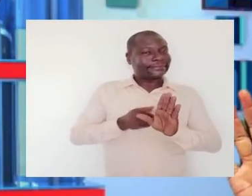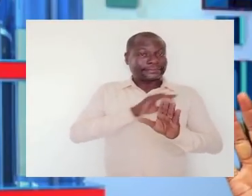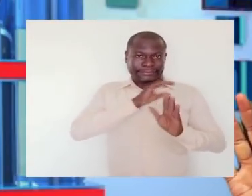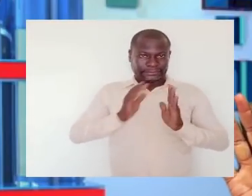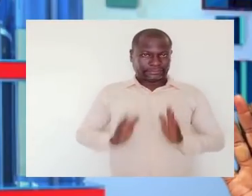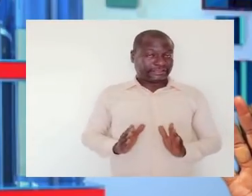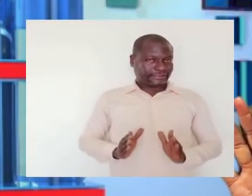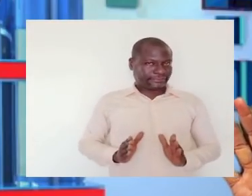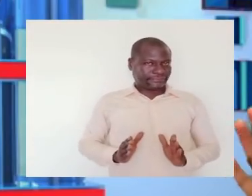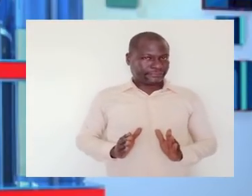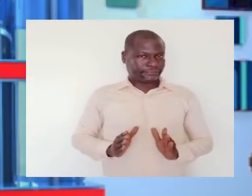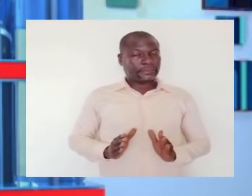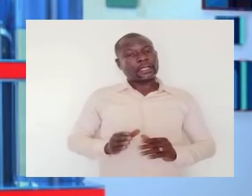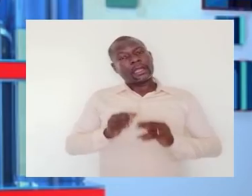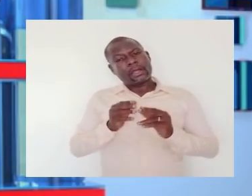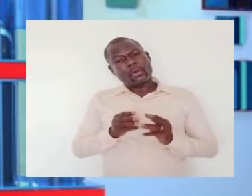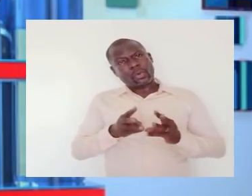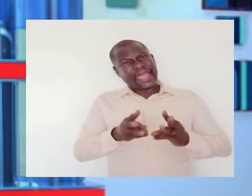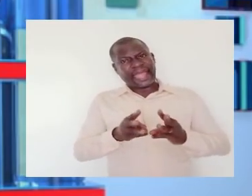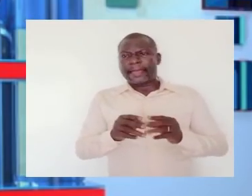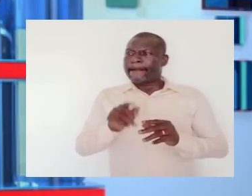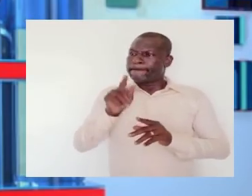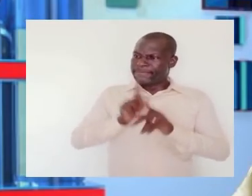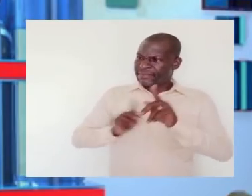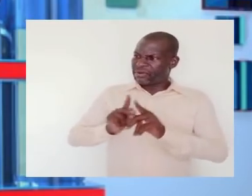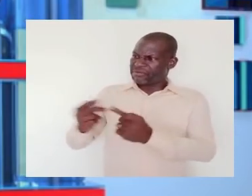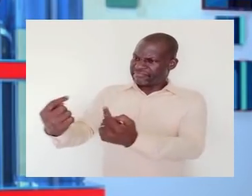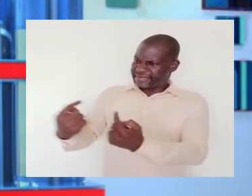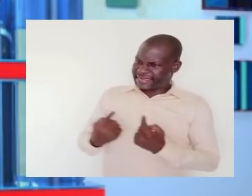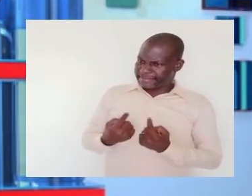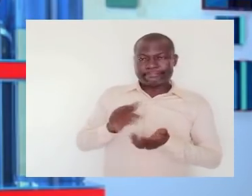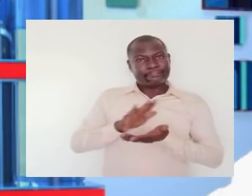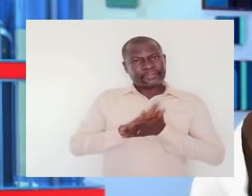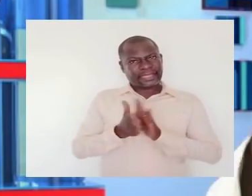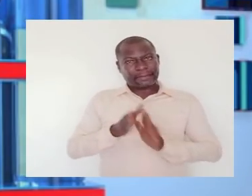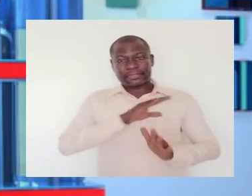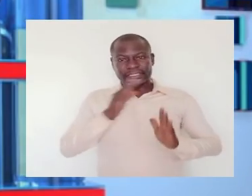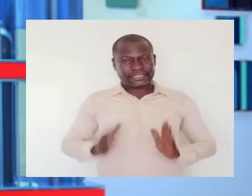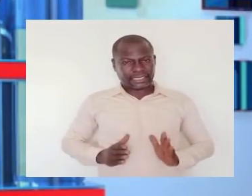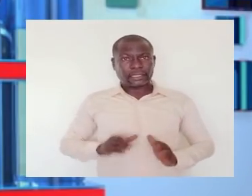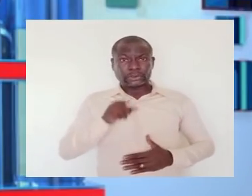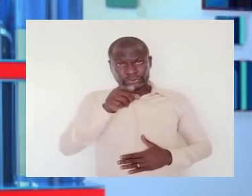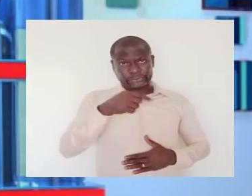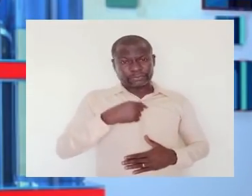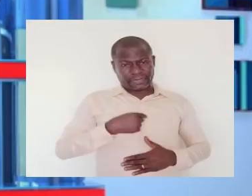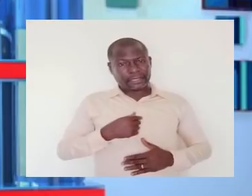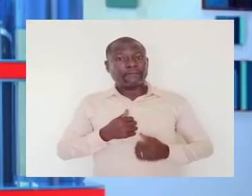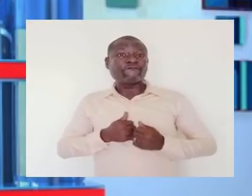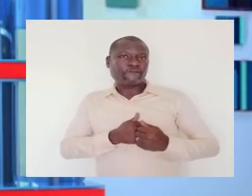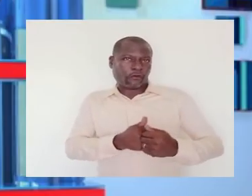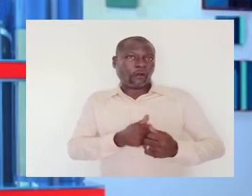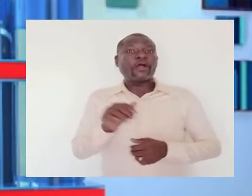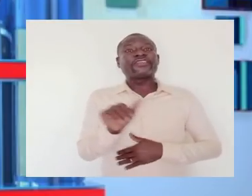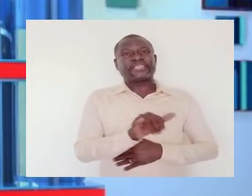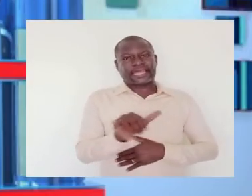ahyase. Enti kwan no ankrofo no fa so beye a Kristofo no. Sa kwan no so ene twasa wo ne me yefa yebeye